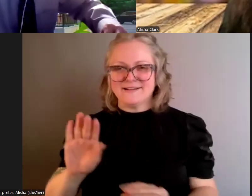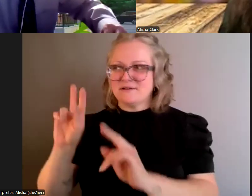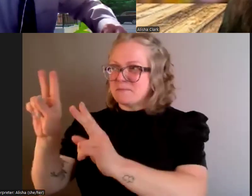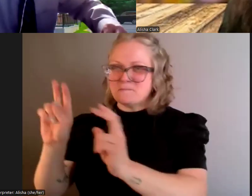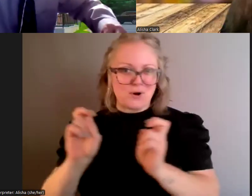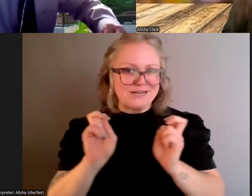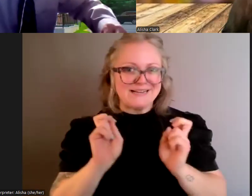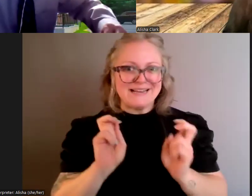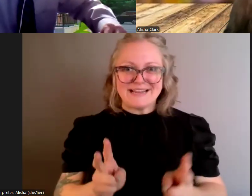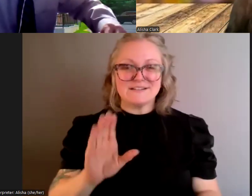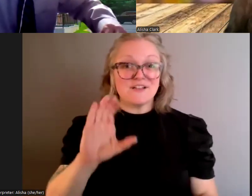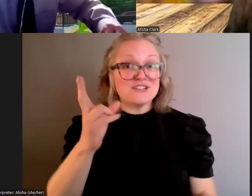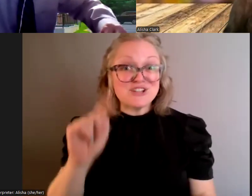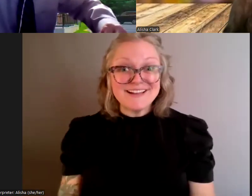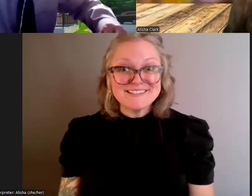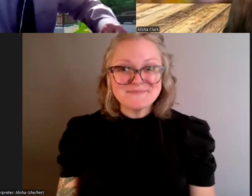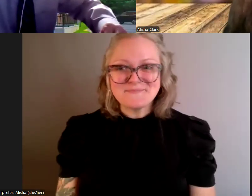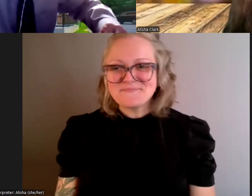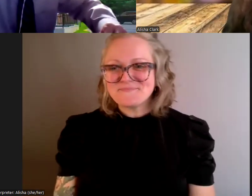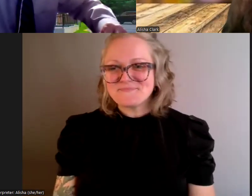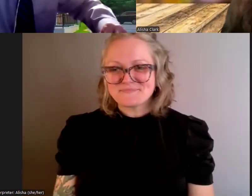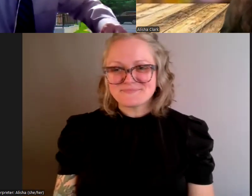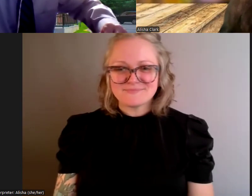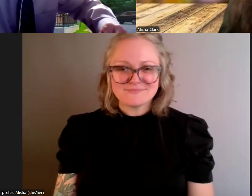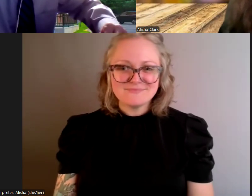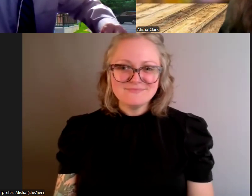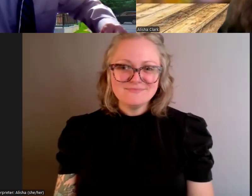in the chat for you all.